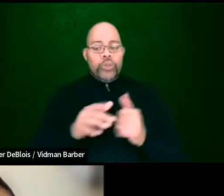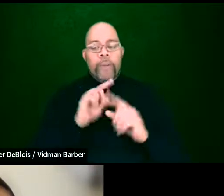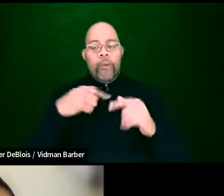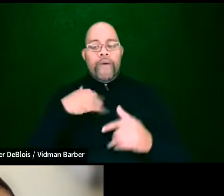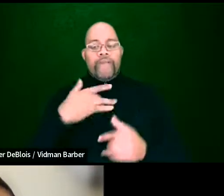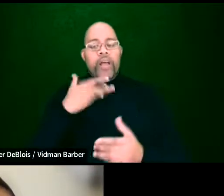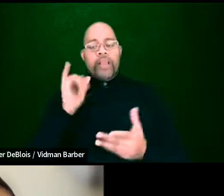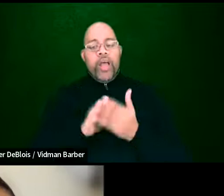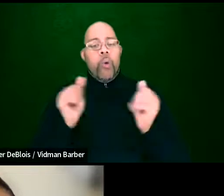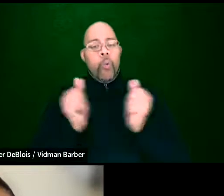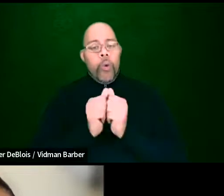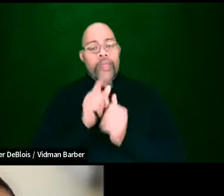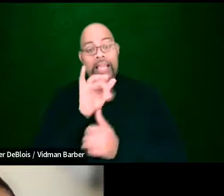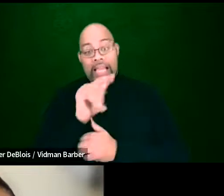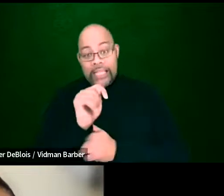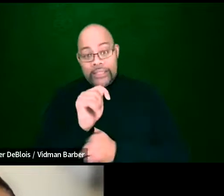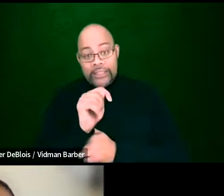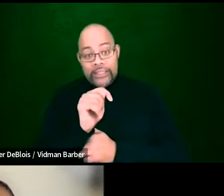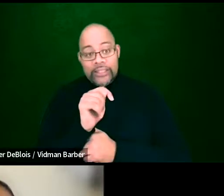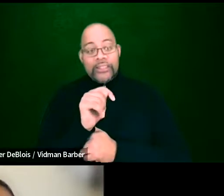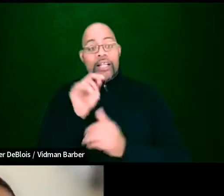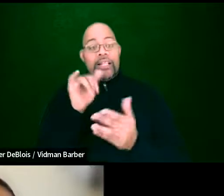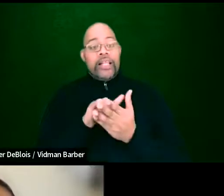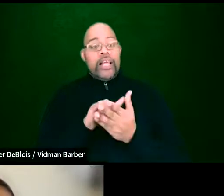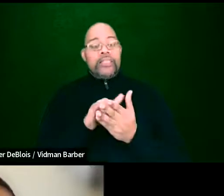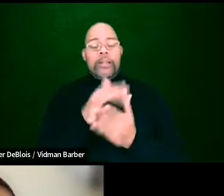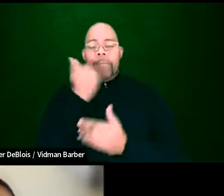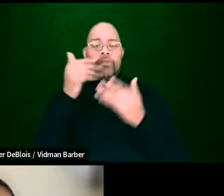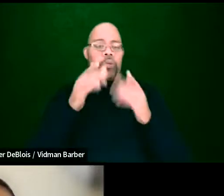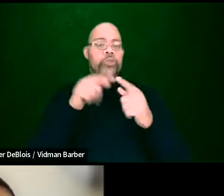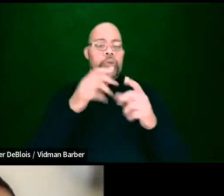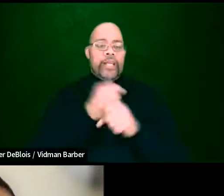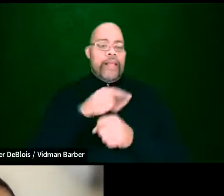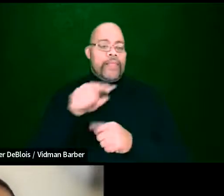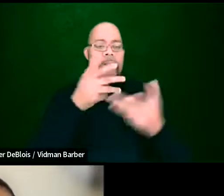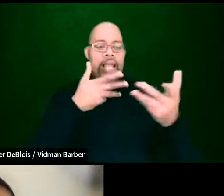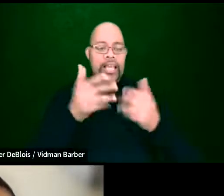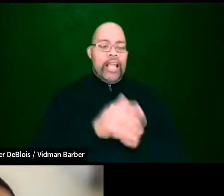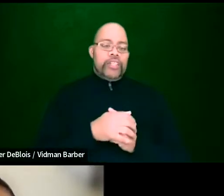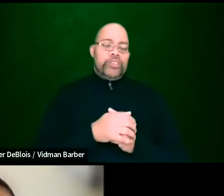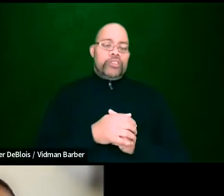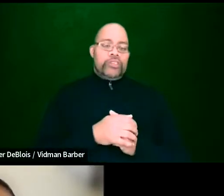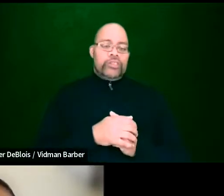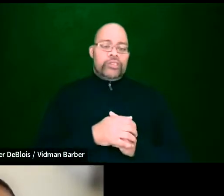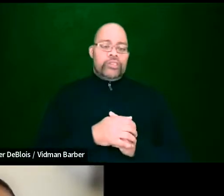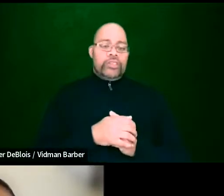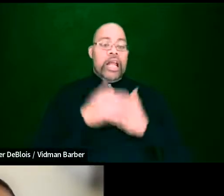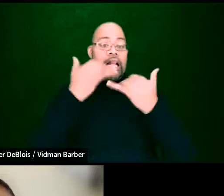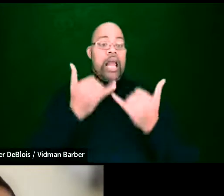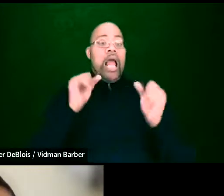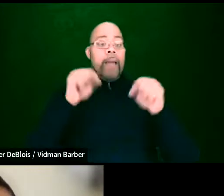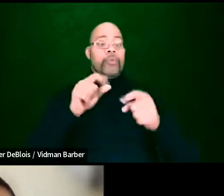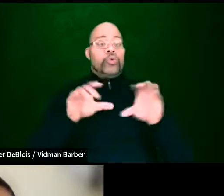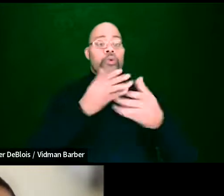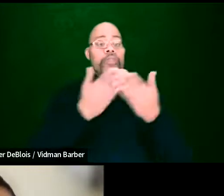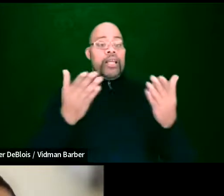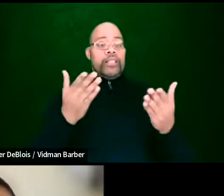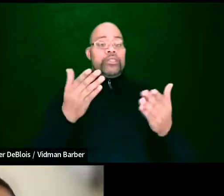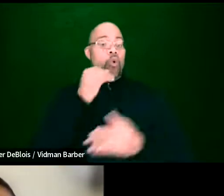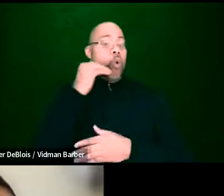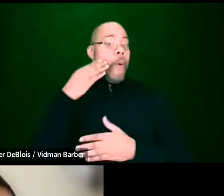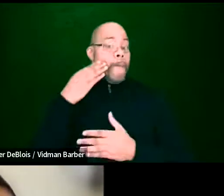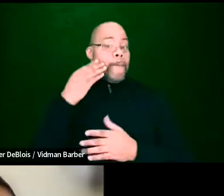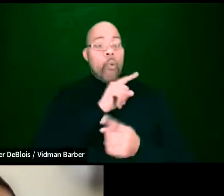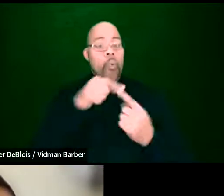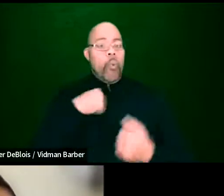felt like with the kits, that's been the best way to get them engaged. Because now they're able to do things at home